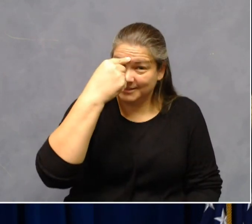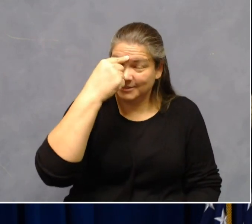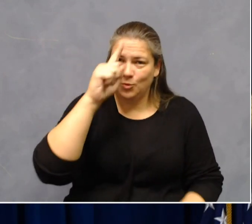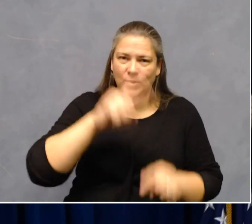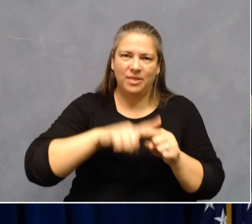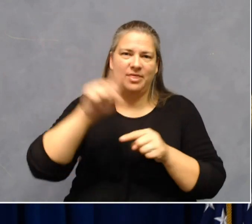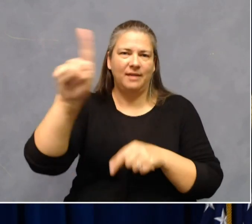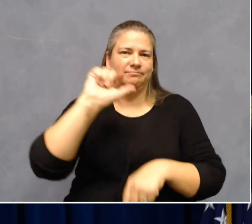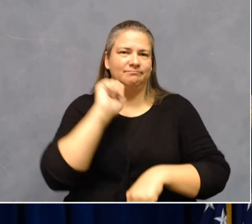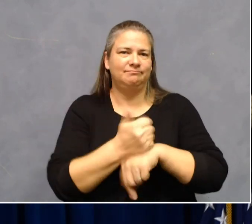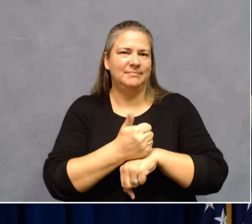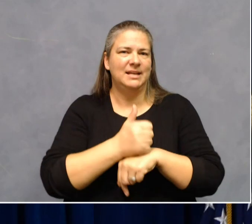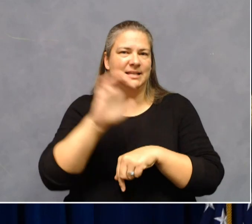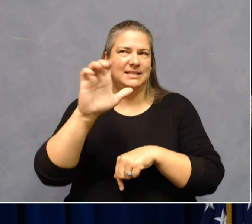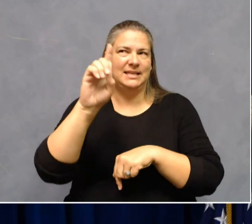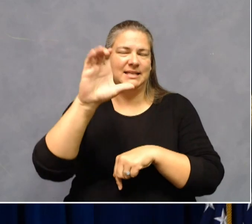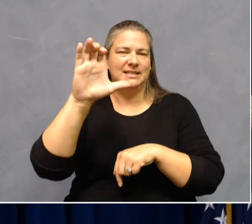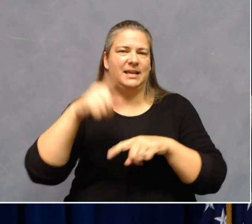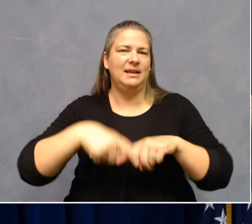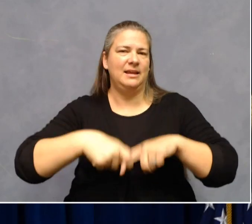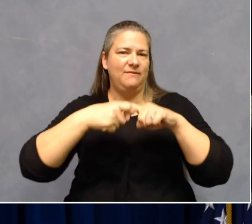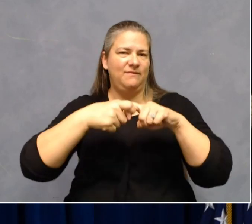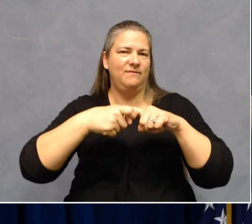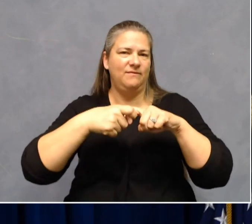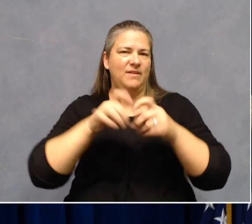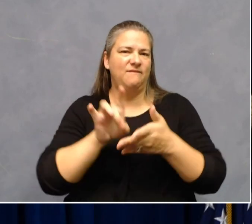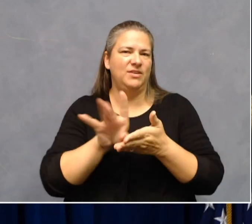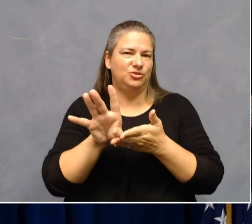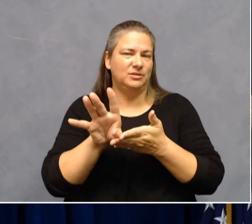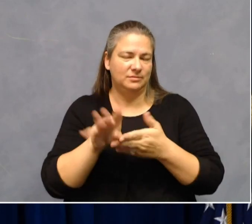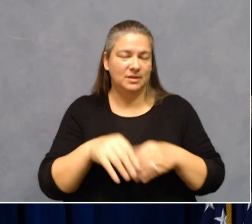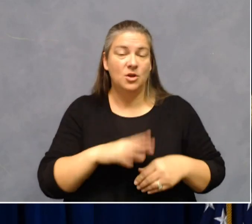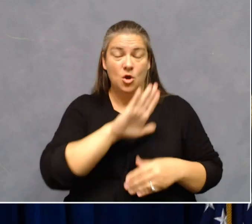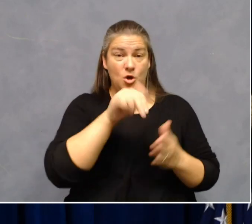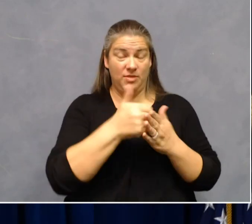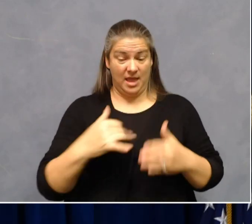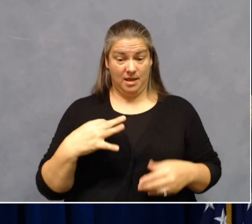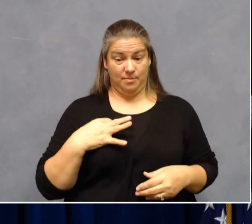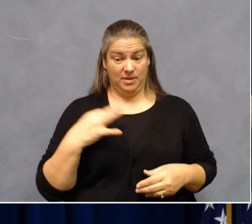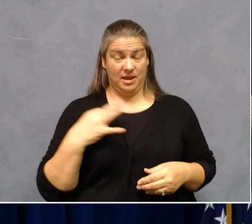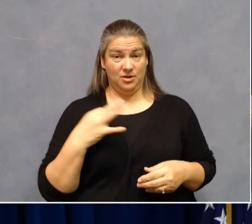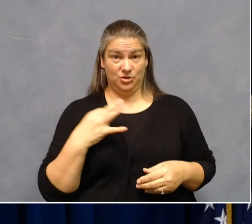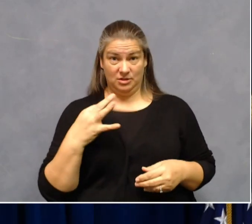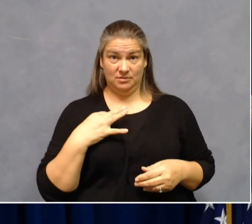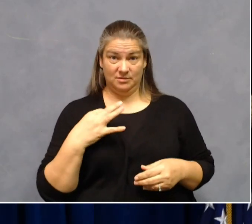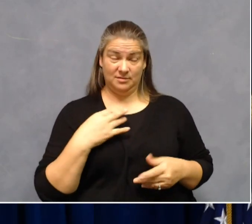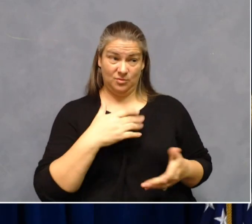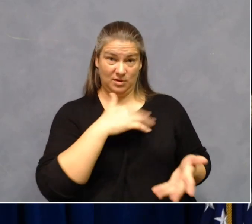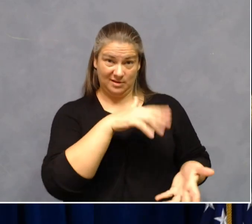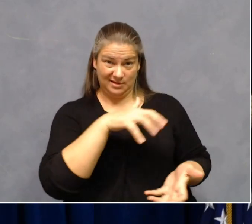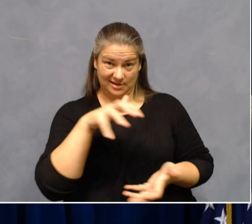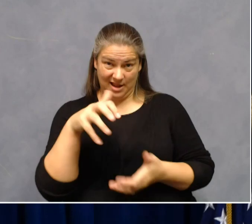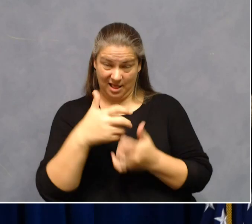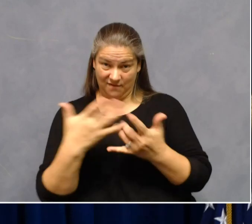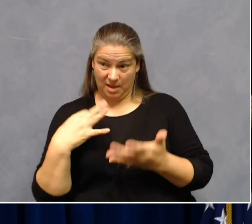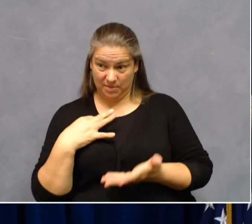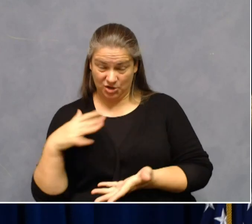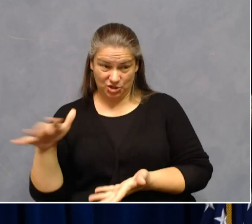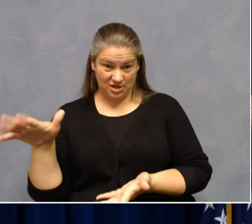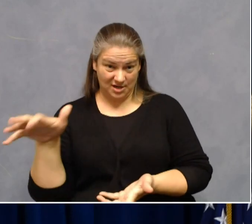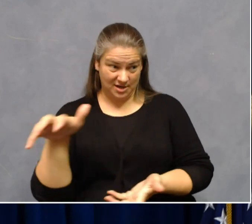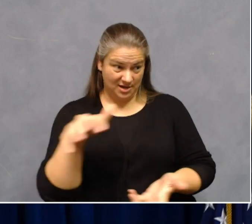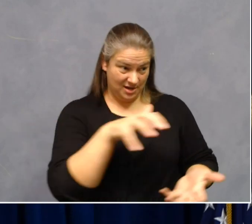the 3,709 completed applications, we estimate this will utilize most of the funds of that $15